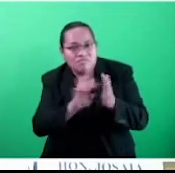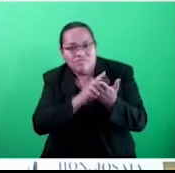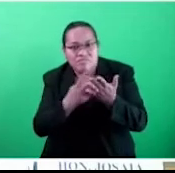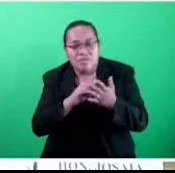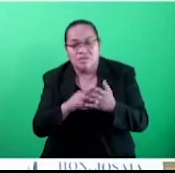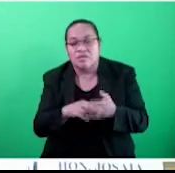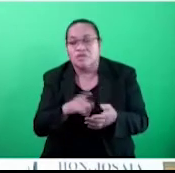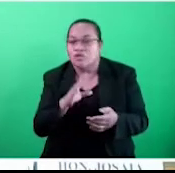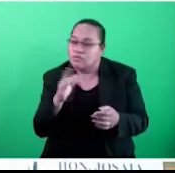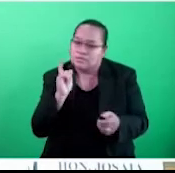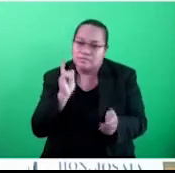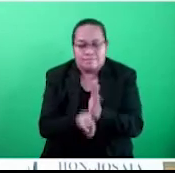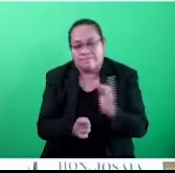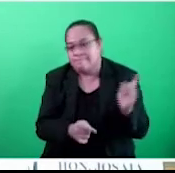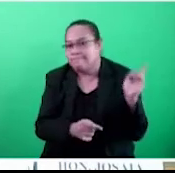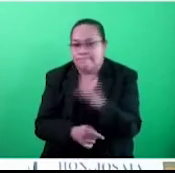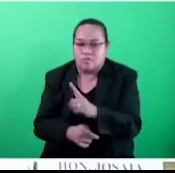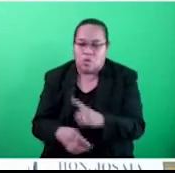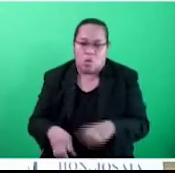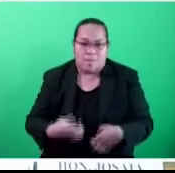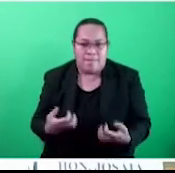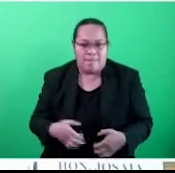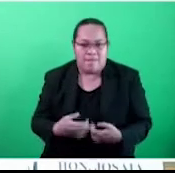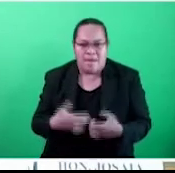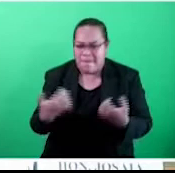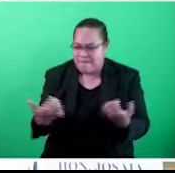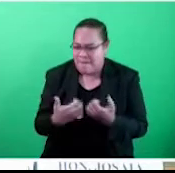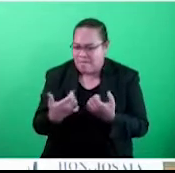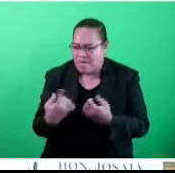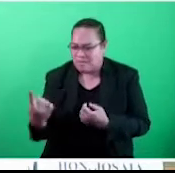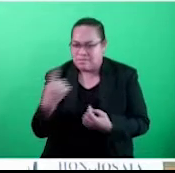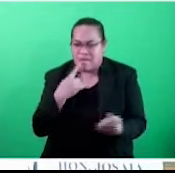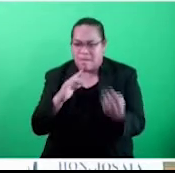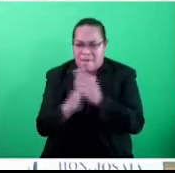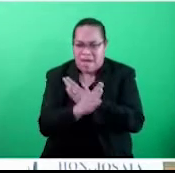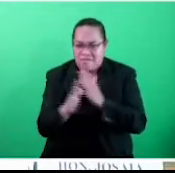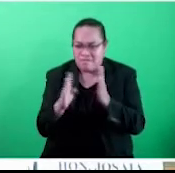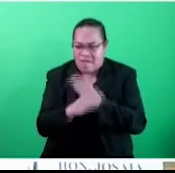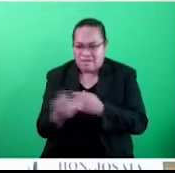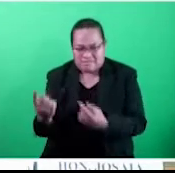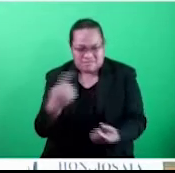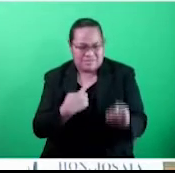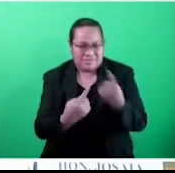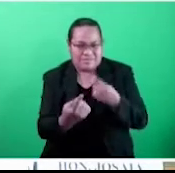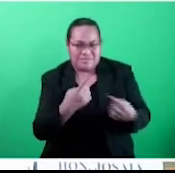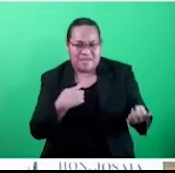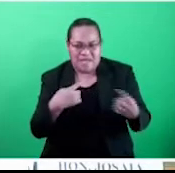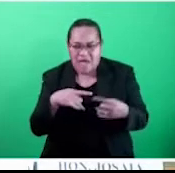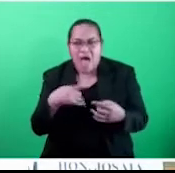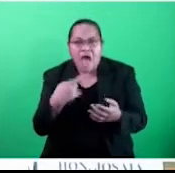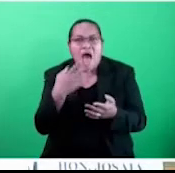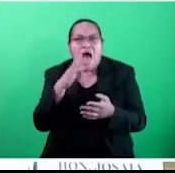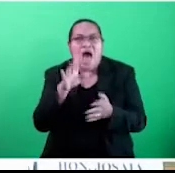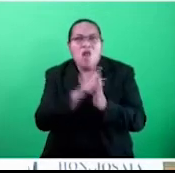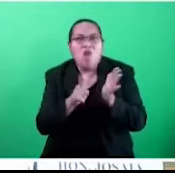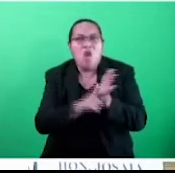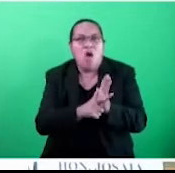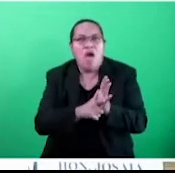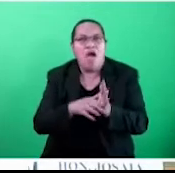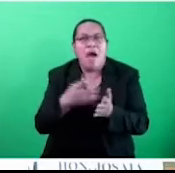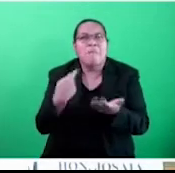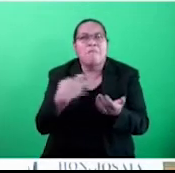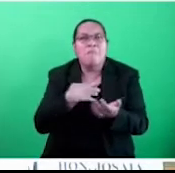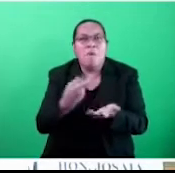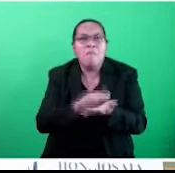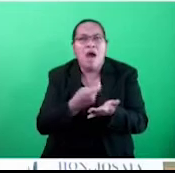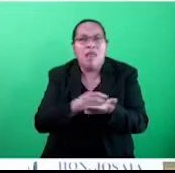number of people who have spoken to us privately who say lawyer XYZ took more money than was required.